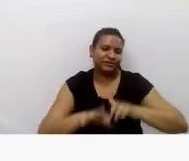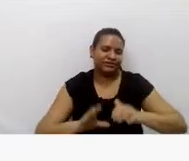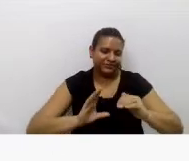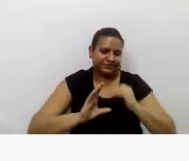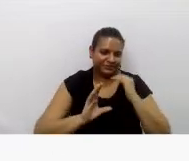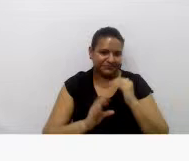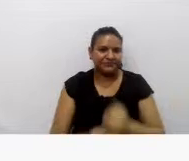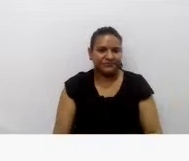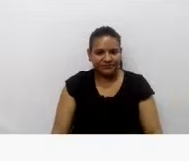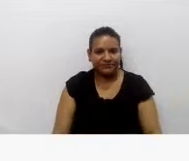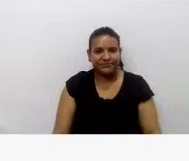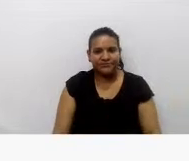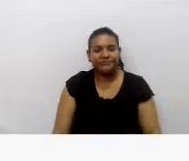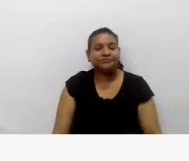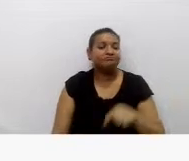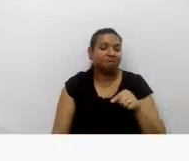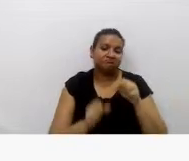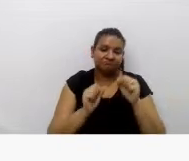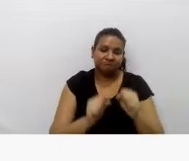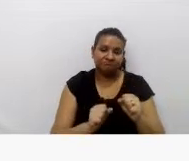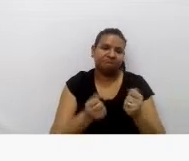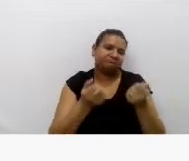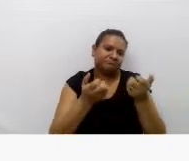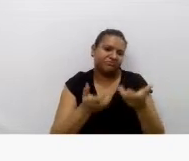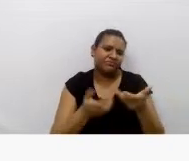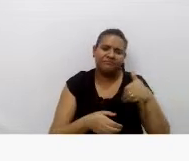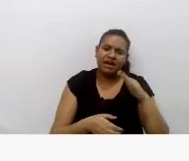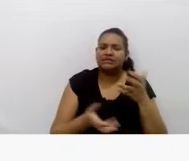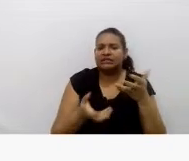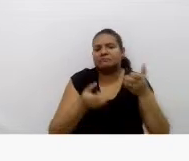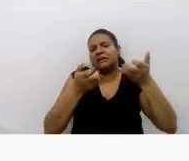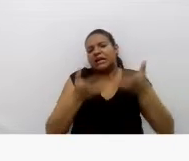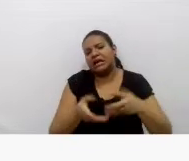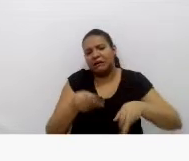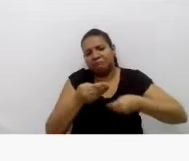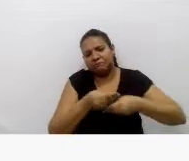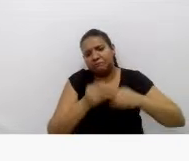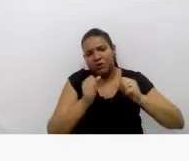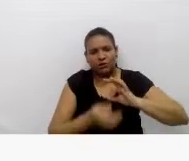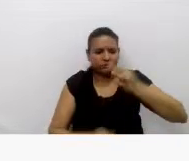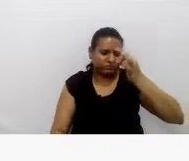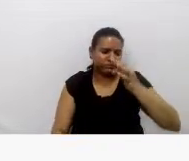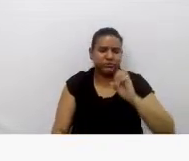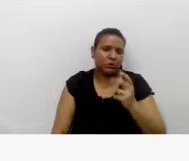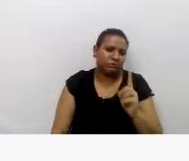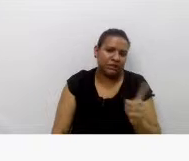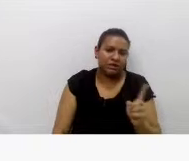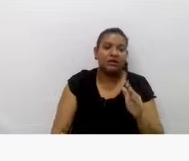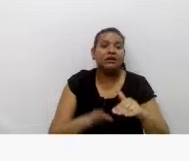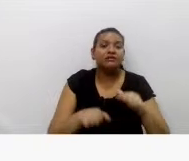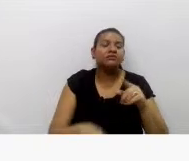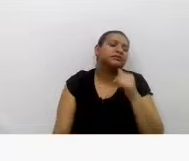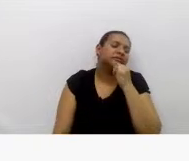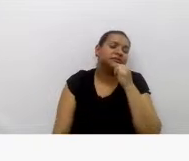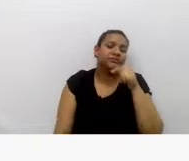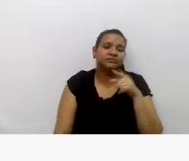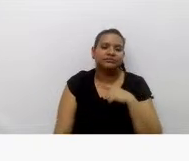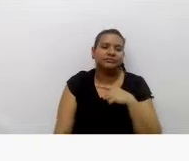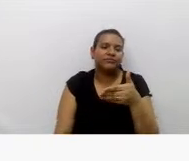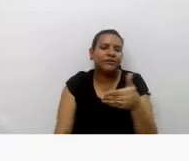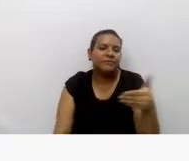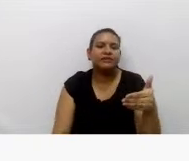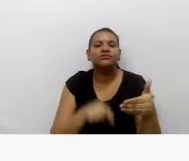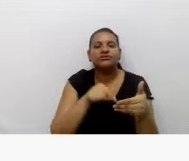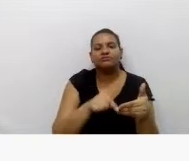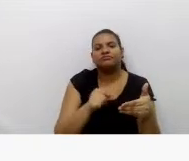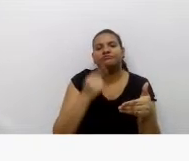want. Everyone is a genius, but if you judge a fish by its ability to climb a tree, it will live its whole life believing